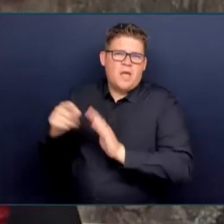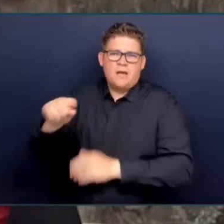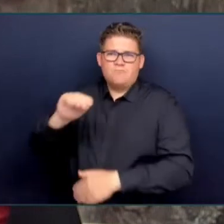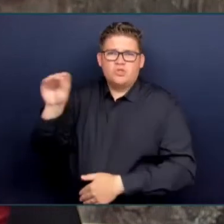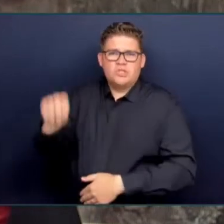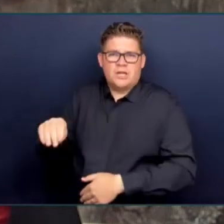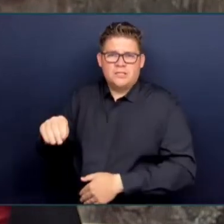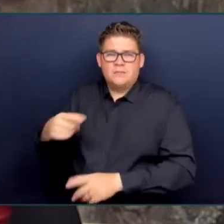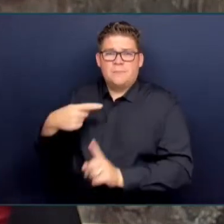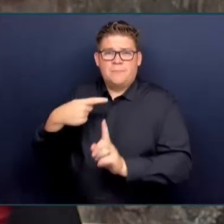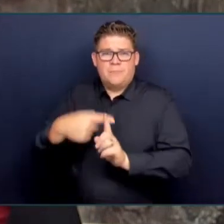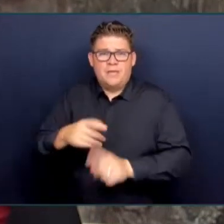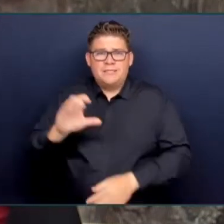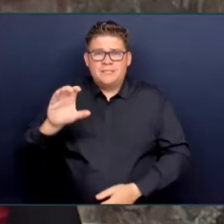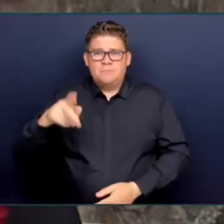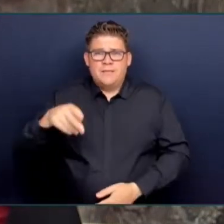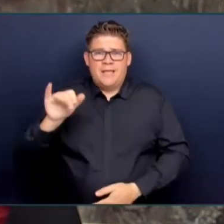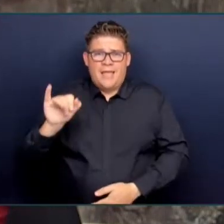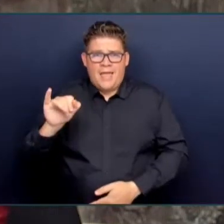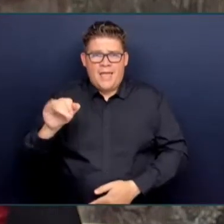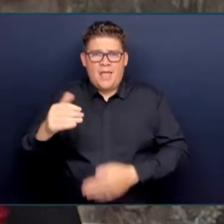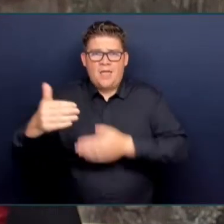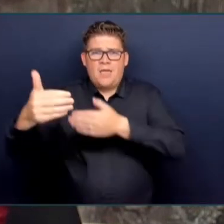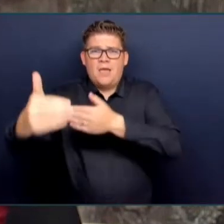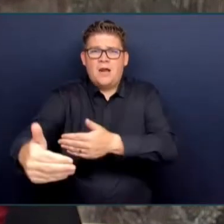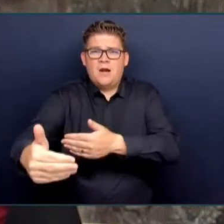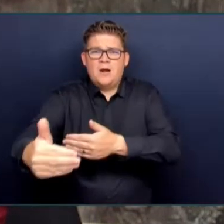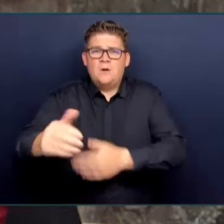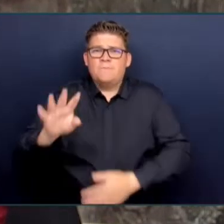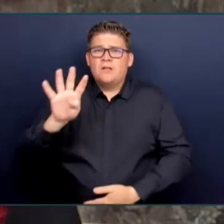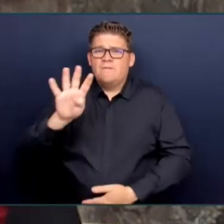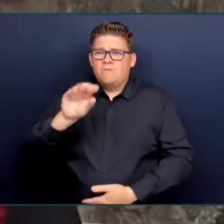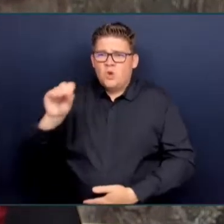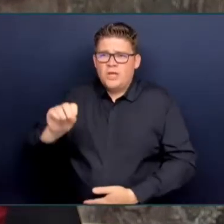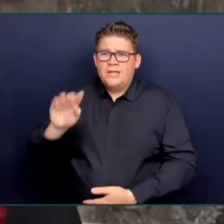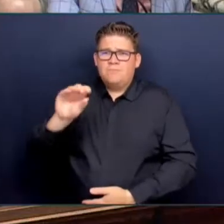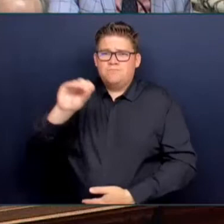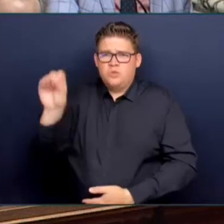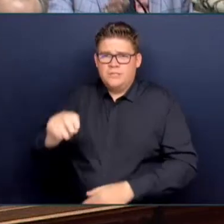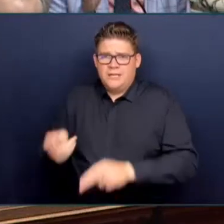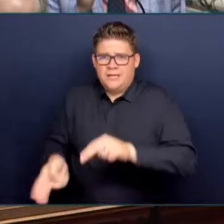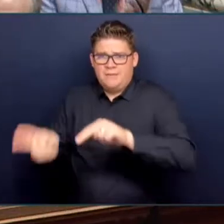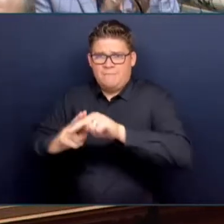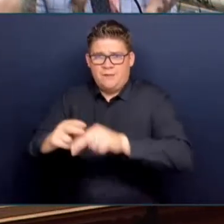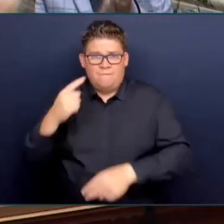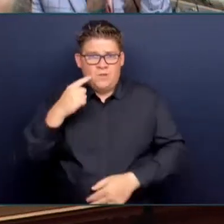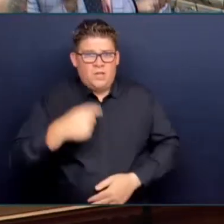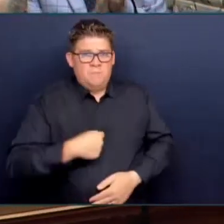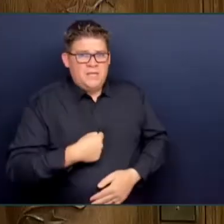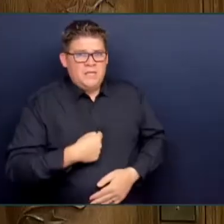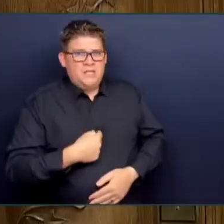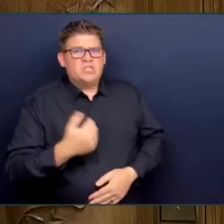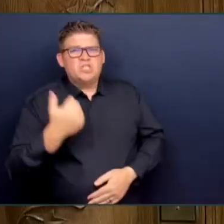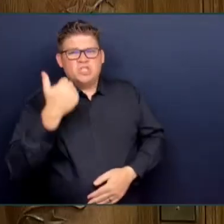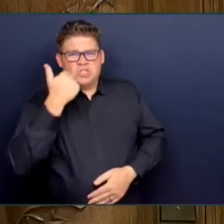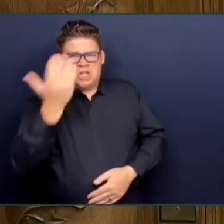added 40% of the increase, Mr. Speaker. To me, that's shameful. The bell ends the question period.